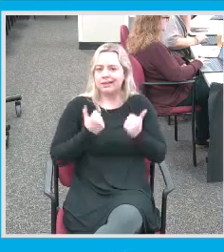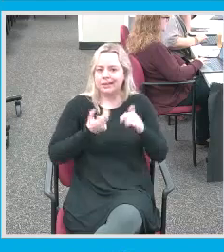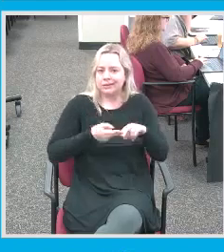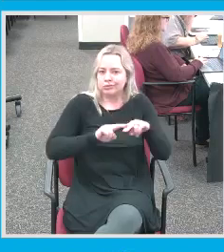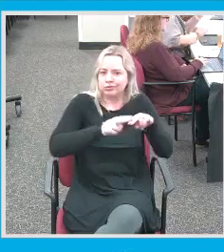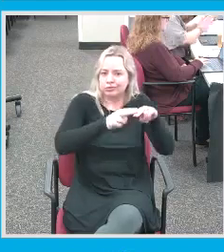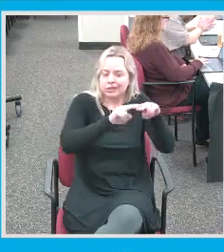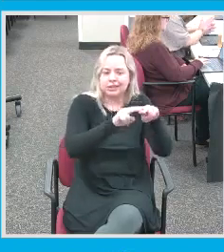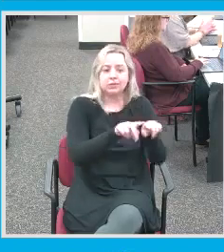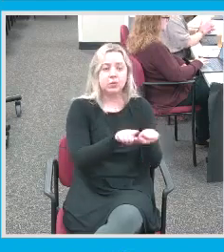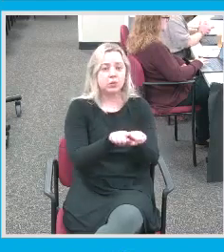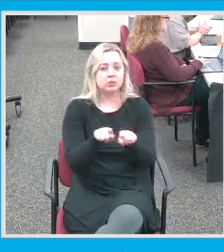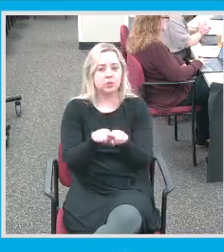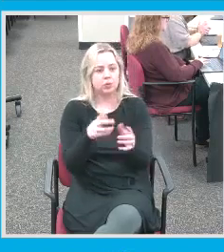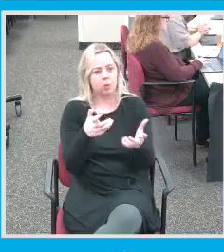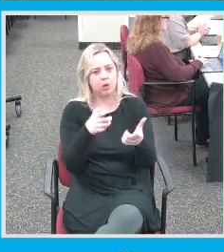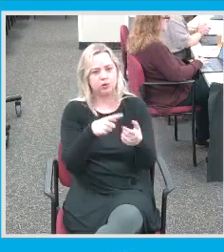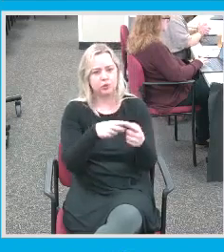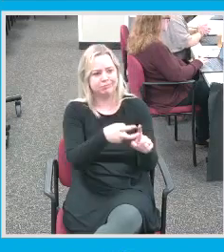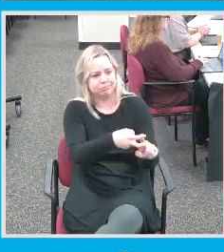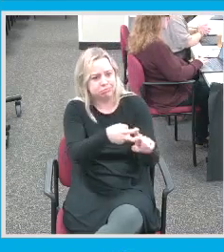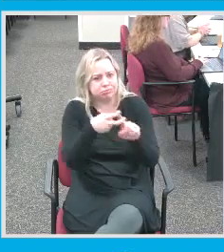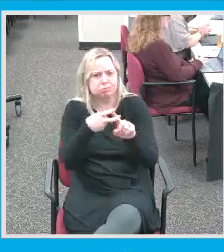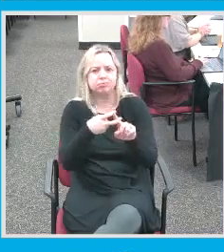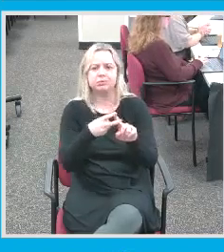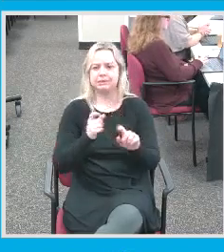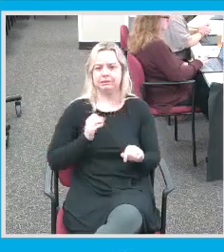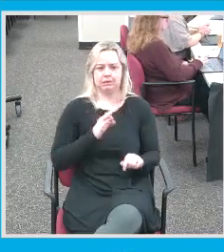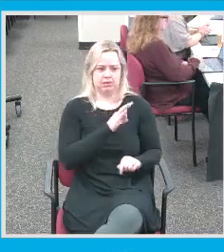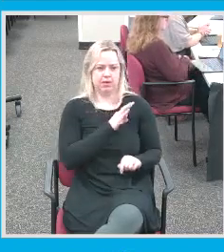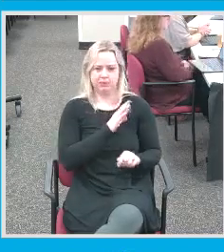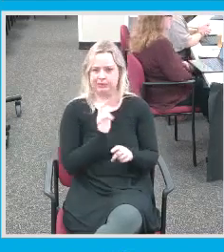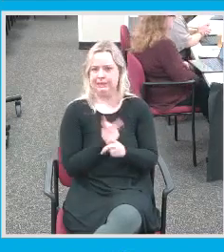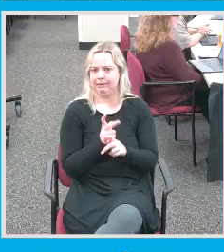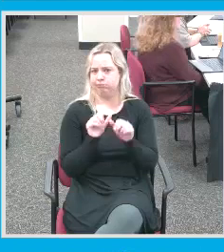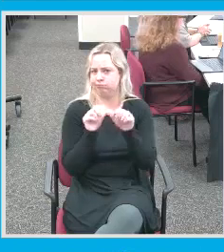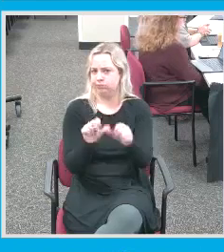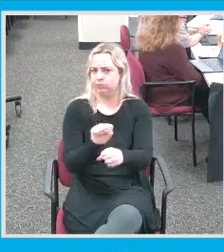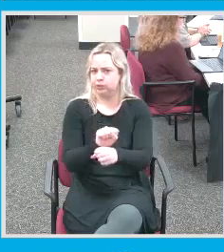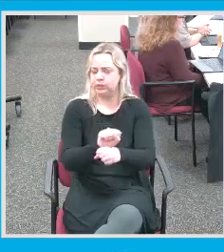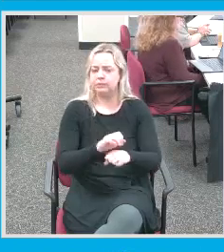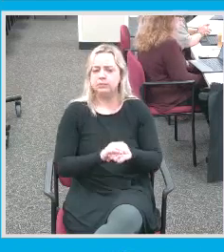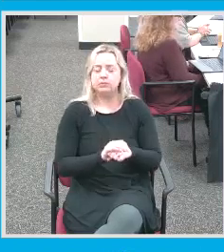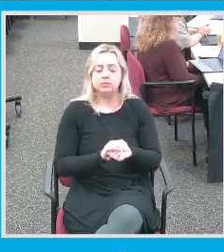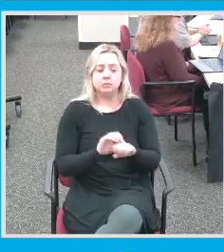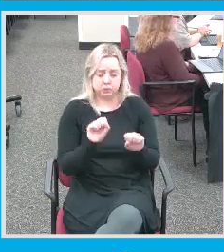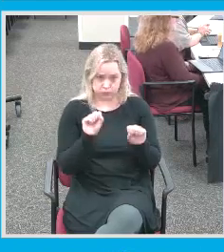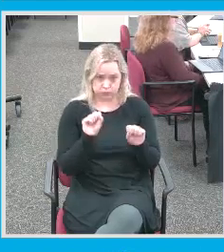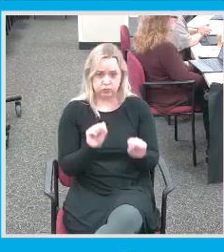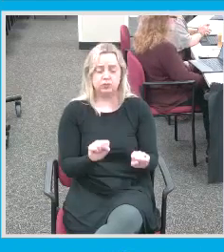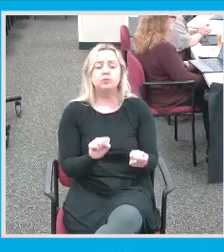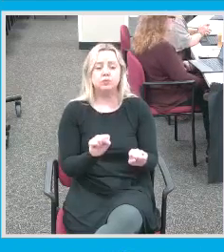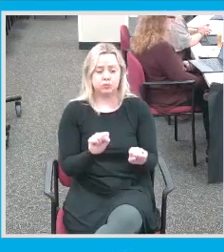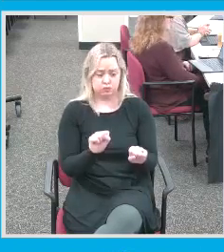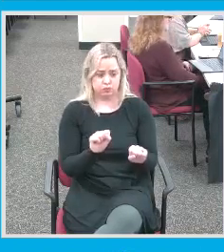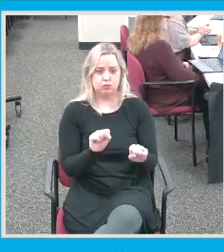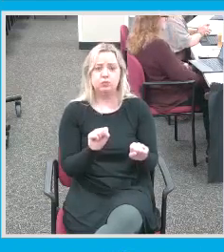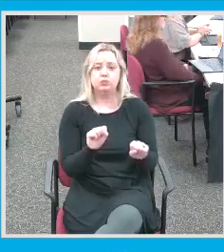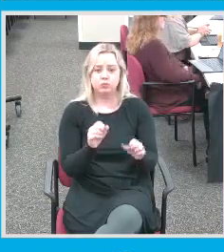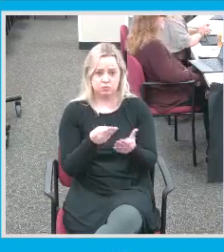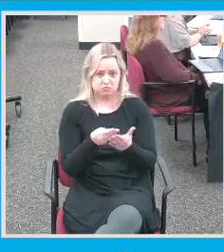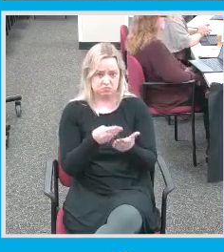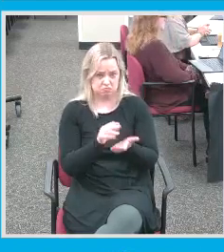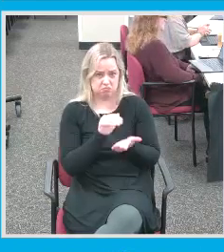and retain qualified staff. We are able to charge the full indirect, and our funding source